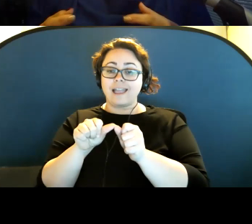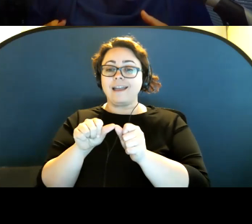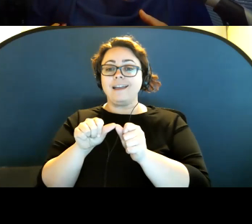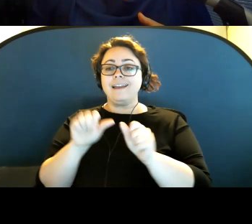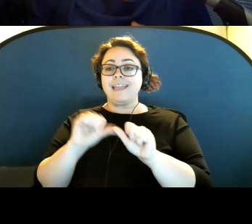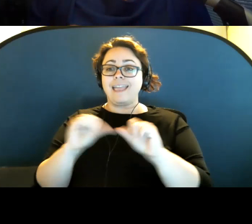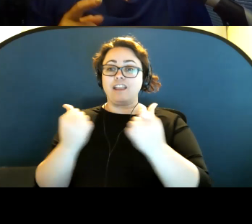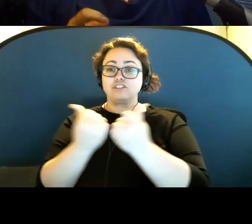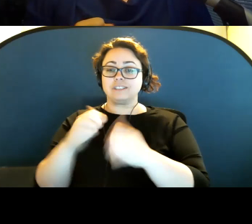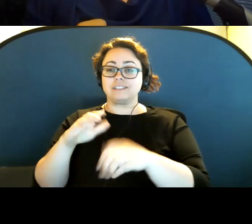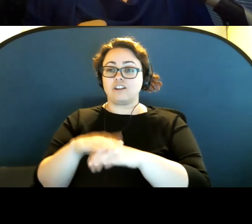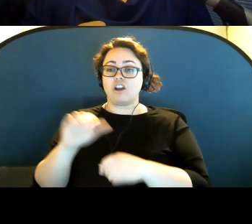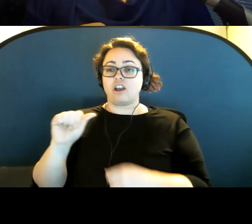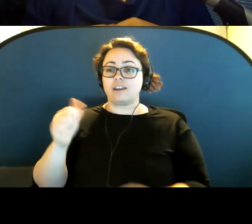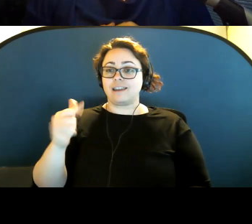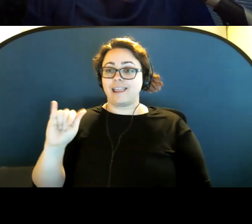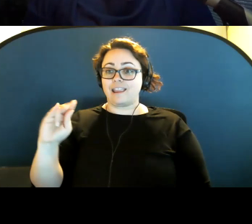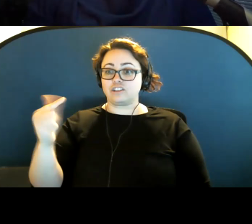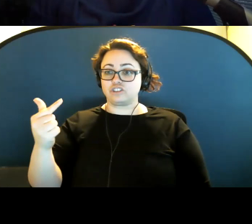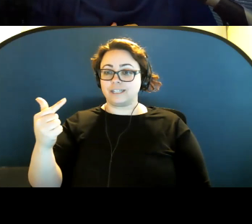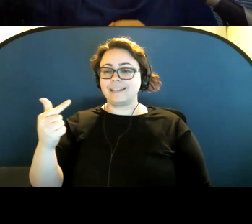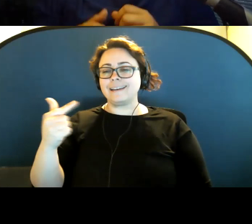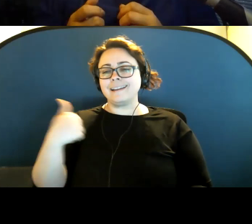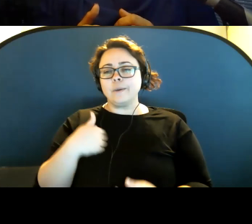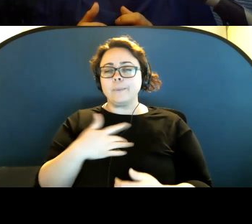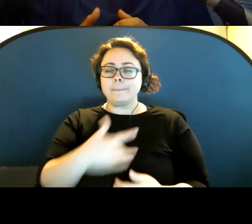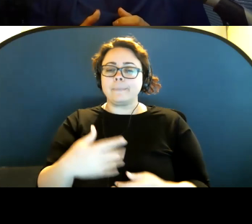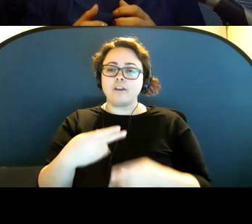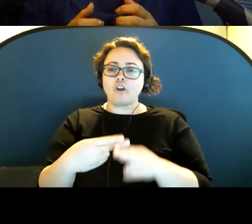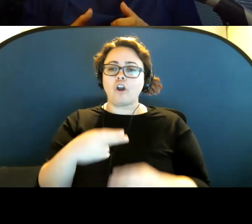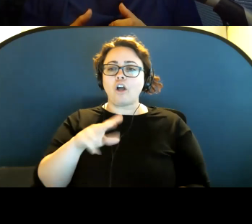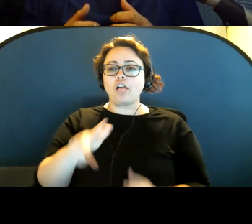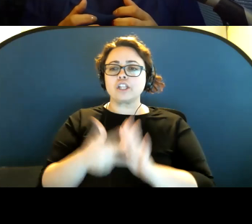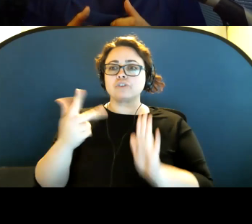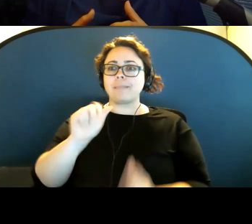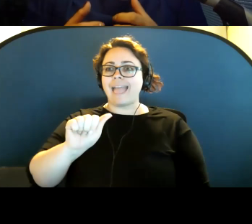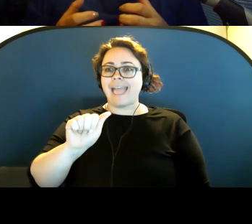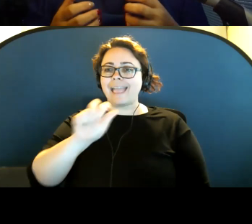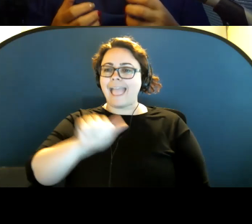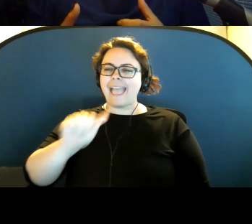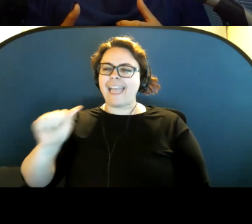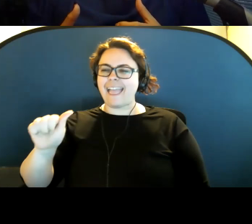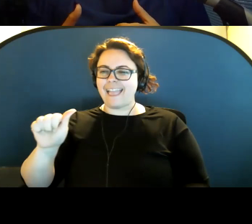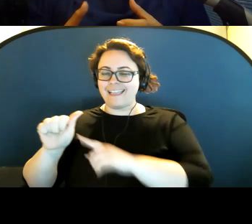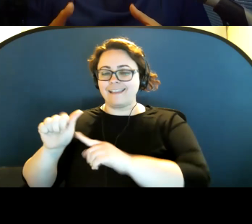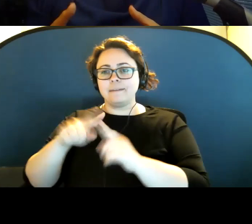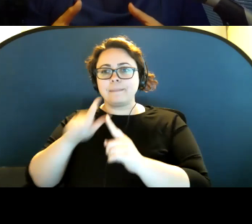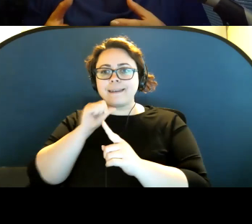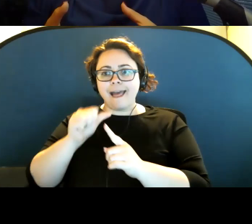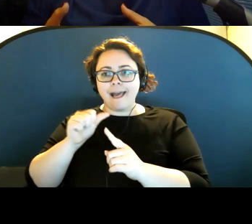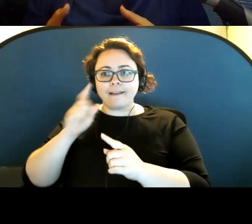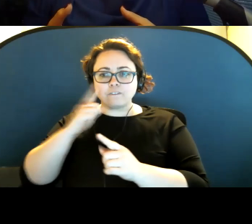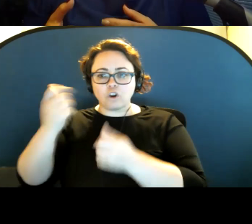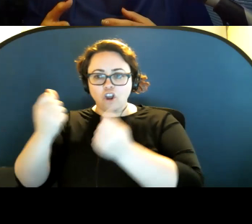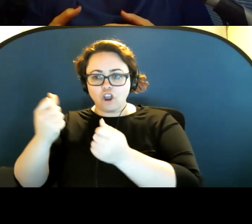called the AAA, but it's not the one for your car. And this is a great tool that you can learn about what resources are available in your community for